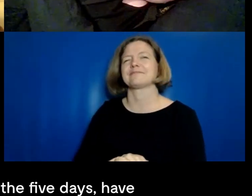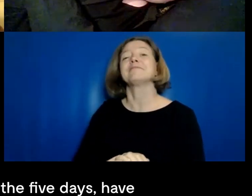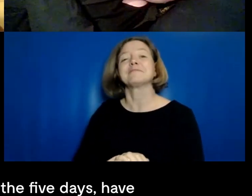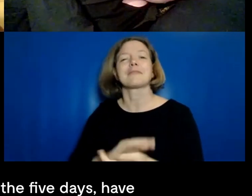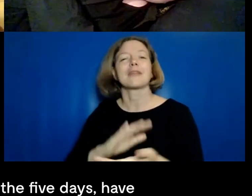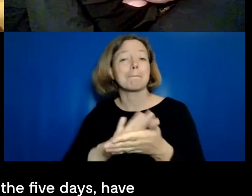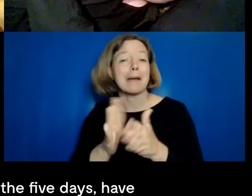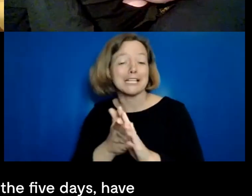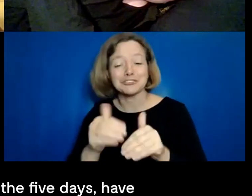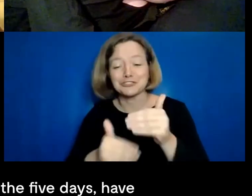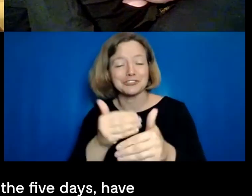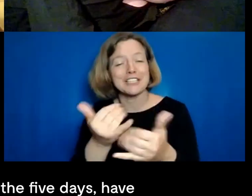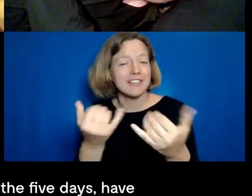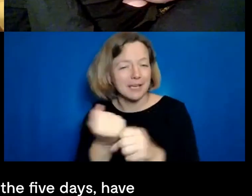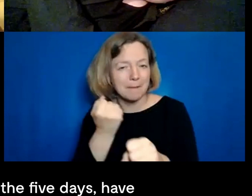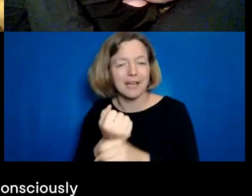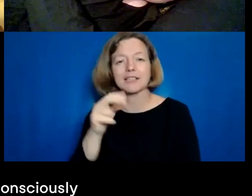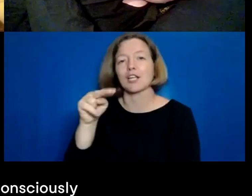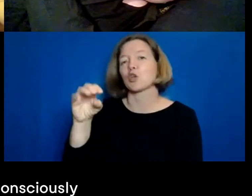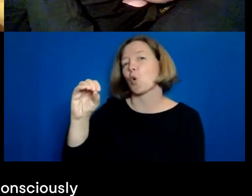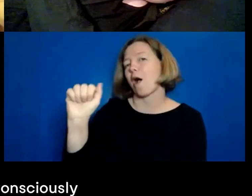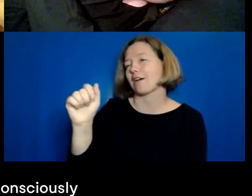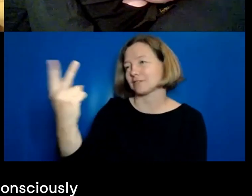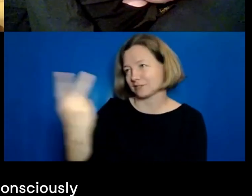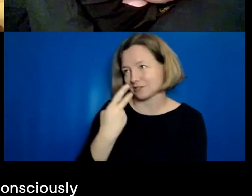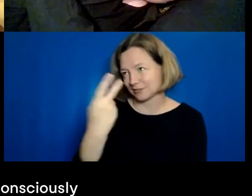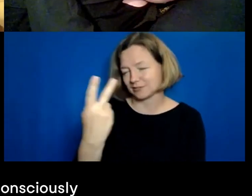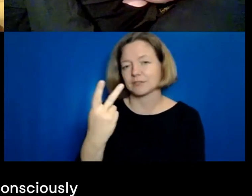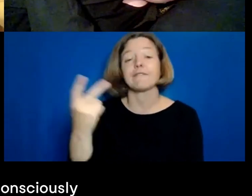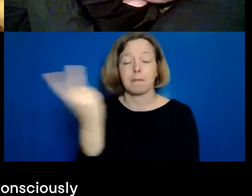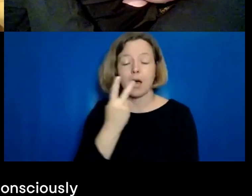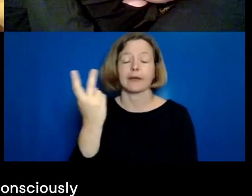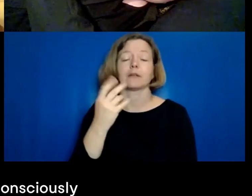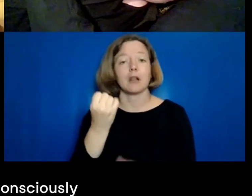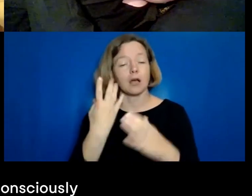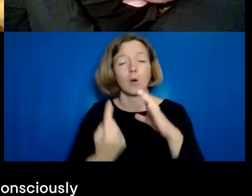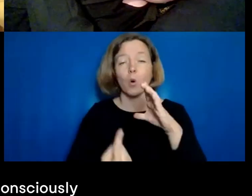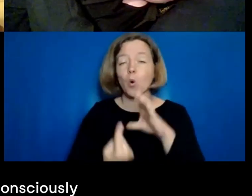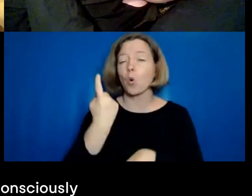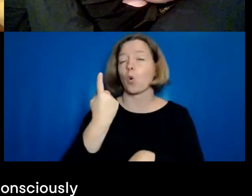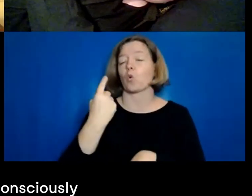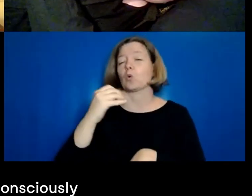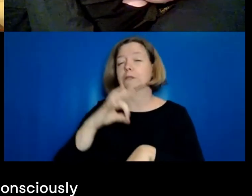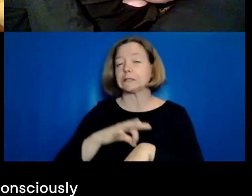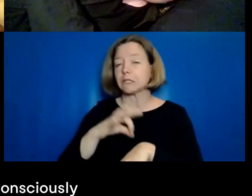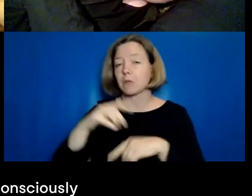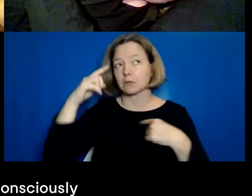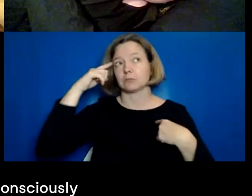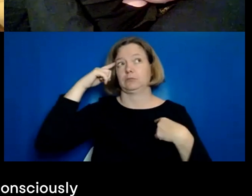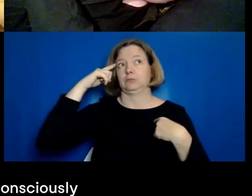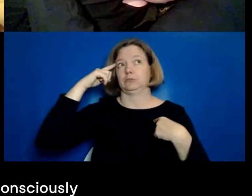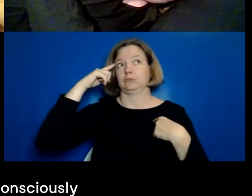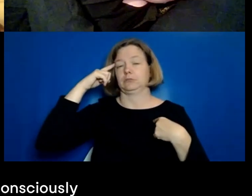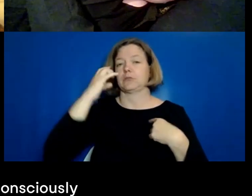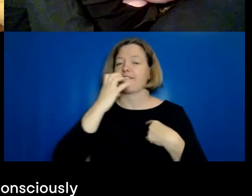the 5 days have, I mean, I've mentioned this already, we very consciously wanted it to be led by deaf